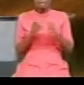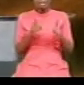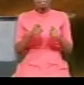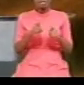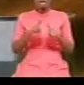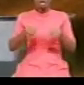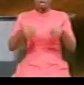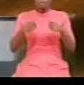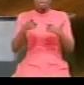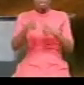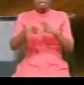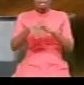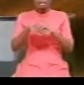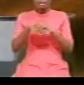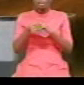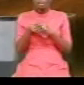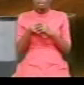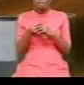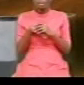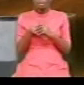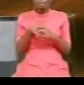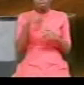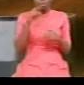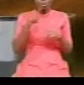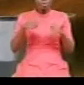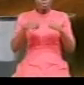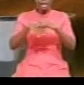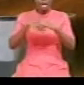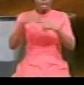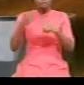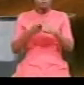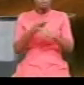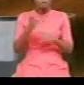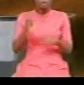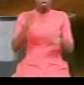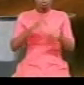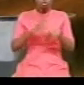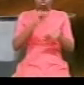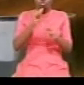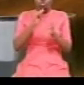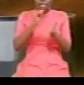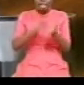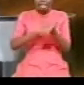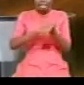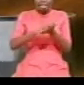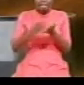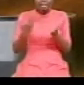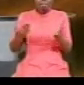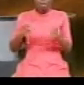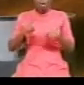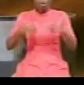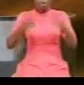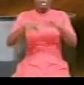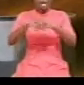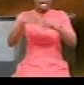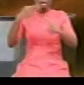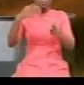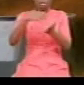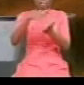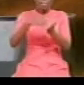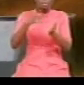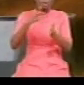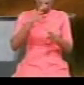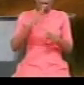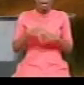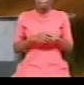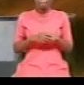Depart ye, go ye out from thence, touch no unclean thing, go ye out of the